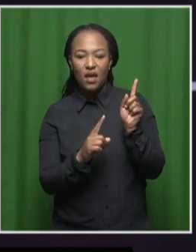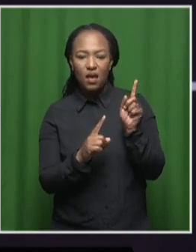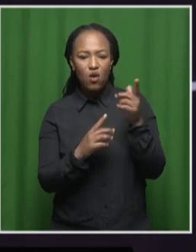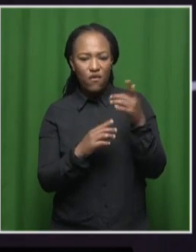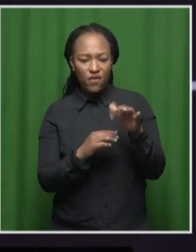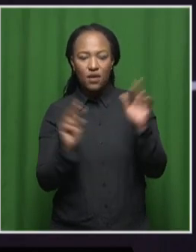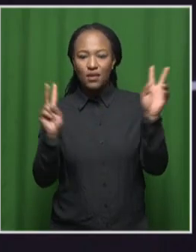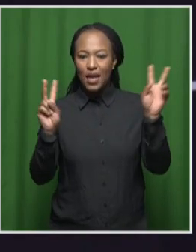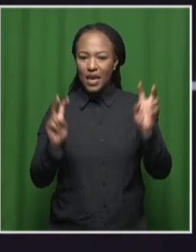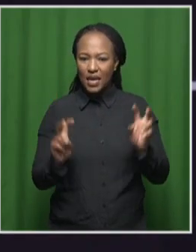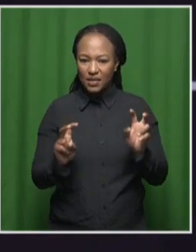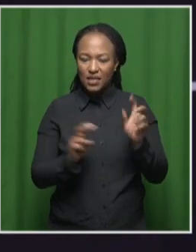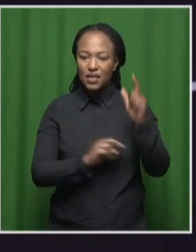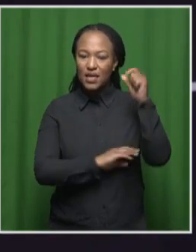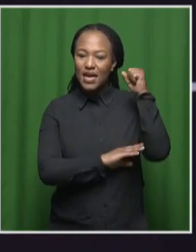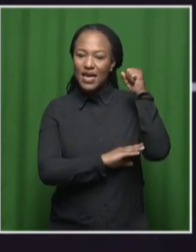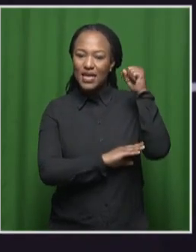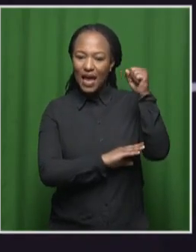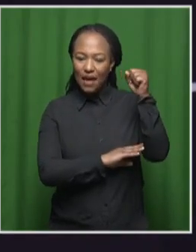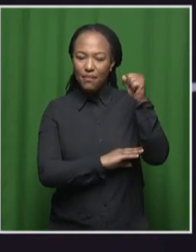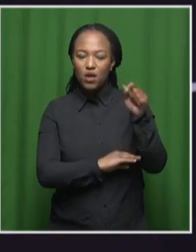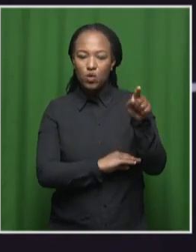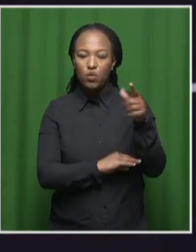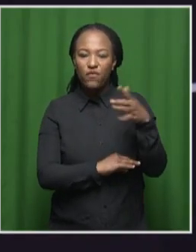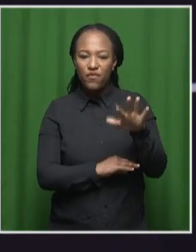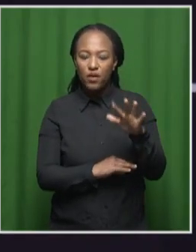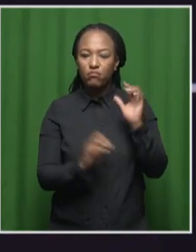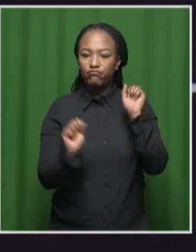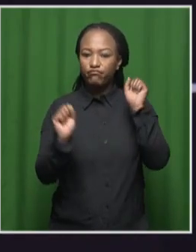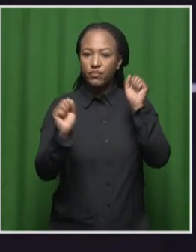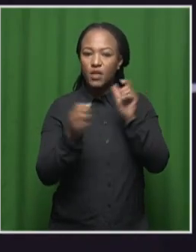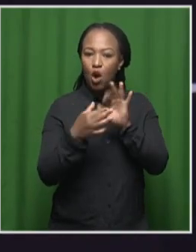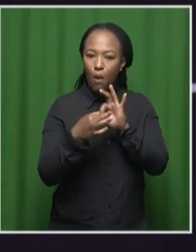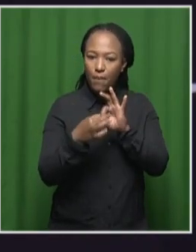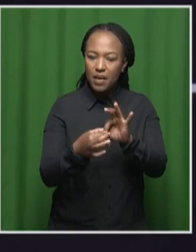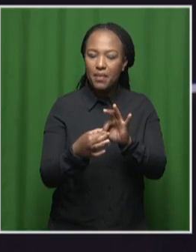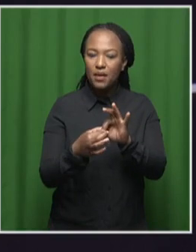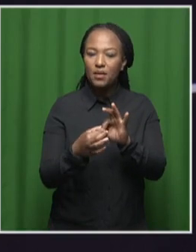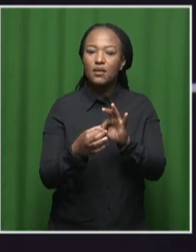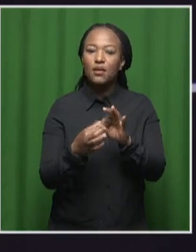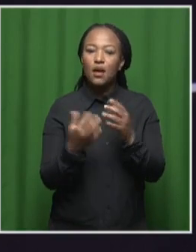the energy endeavor and then you made some commitments as a city. So we're happy to say